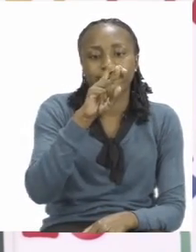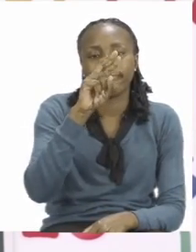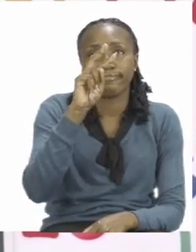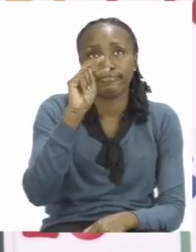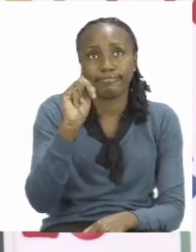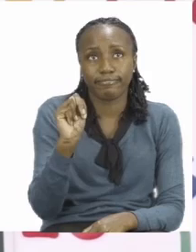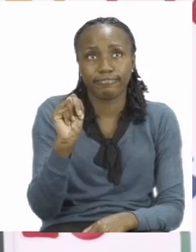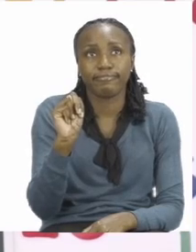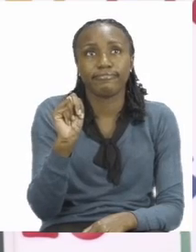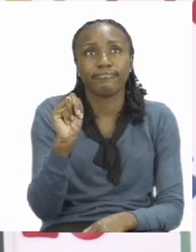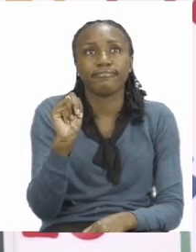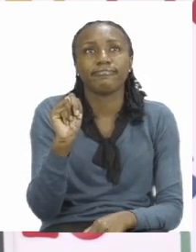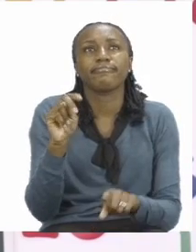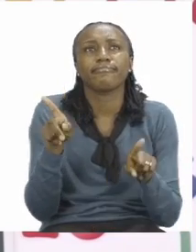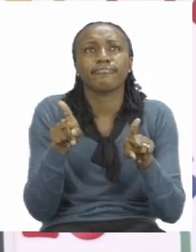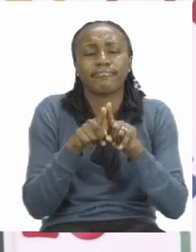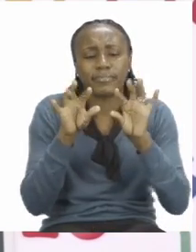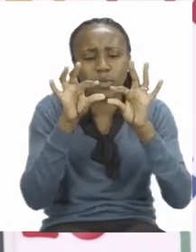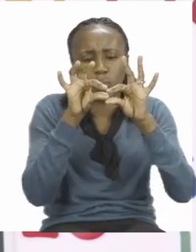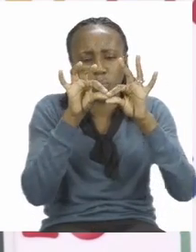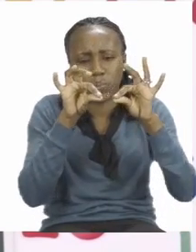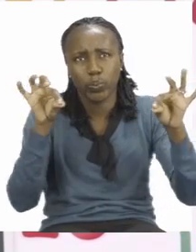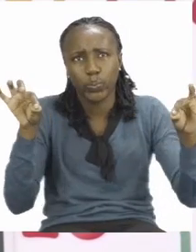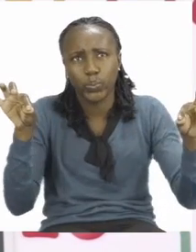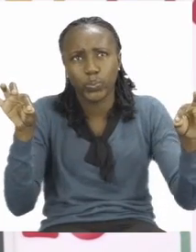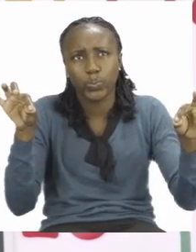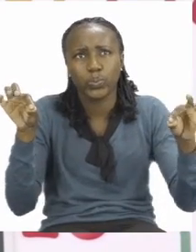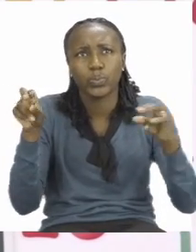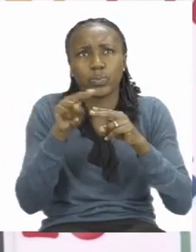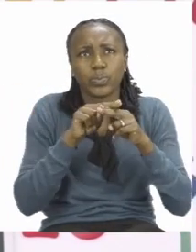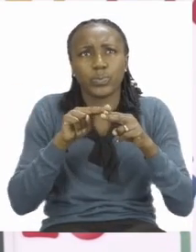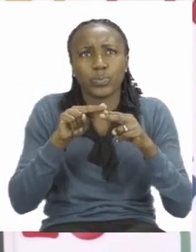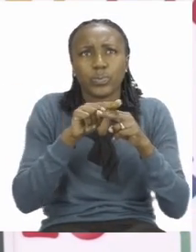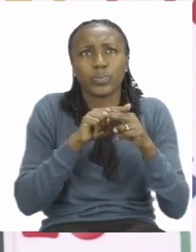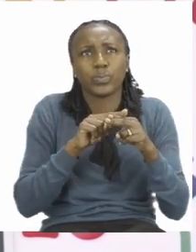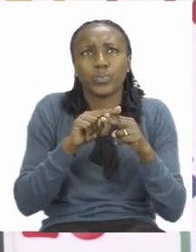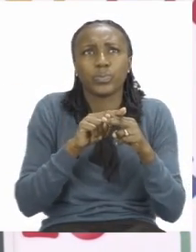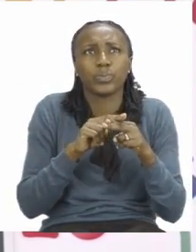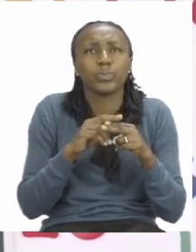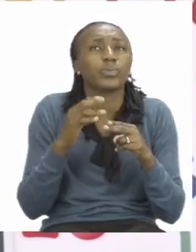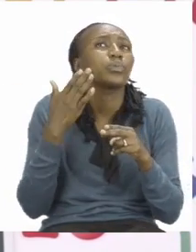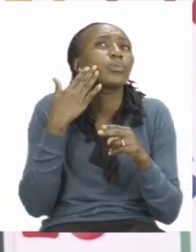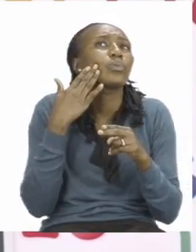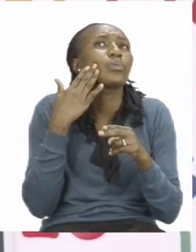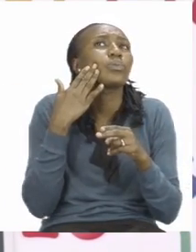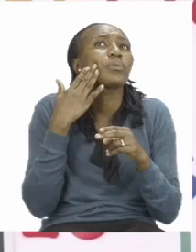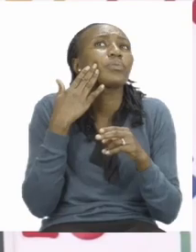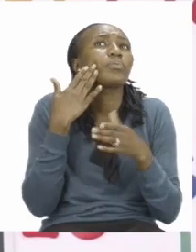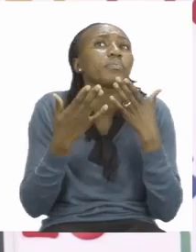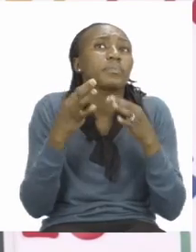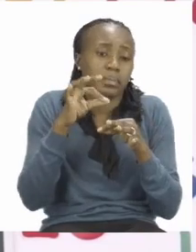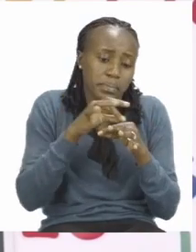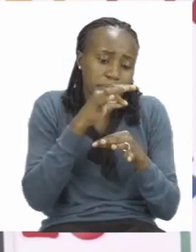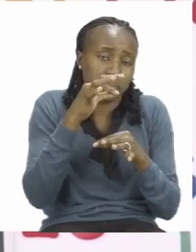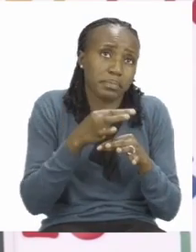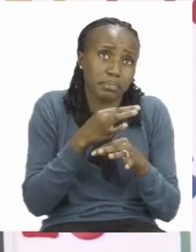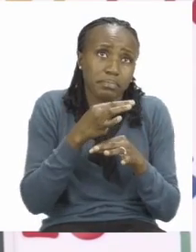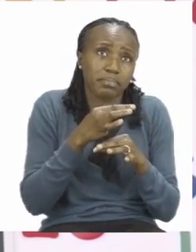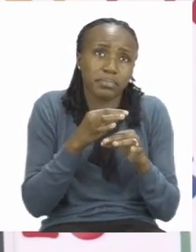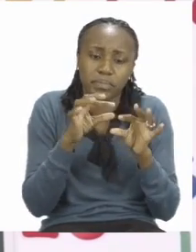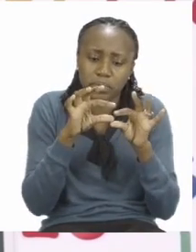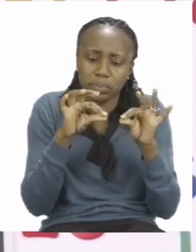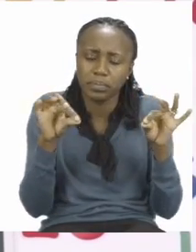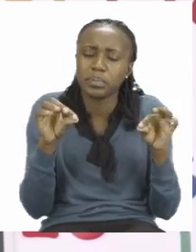is a type of wool that we use so that when we are sewing or knitting, it is nice and